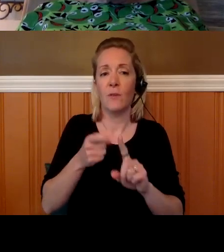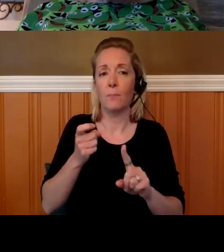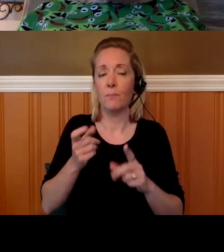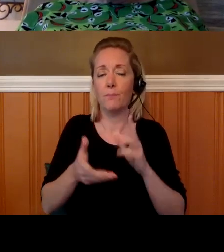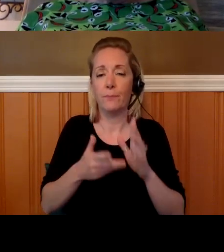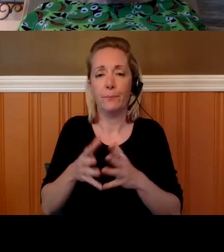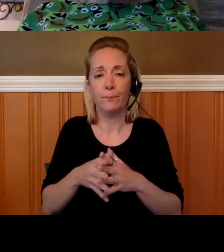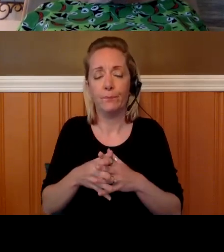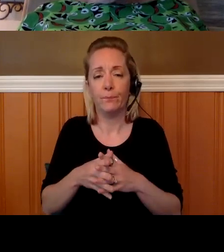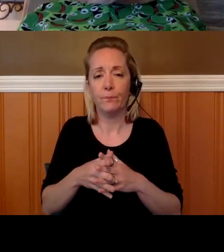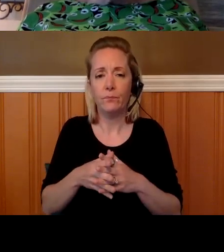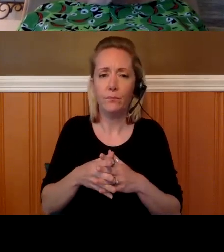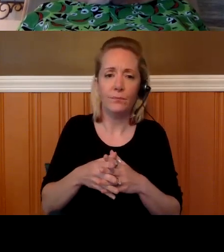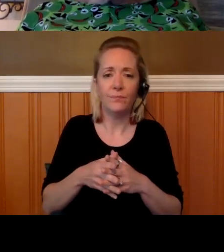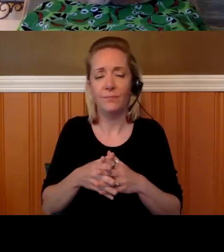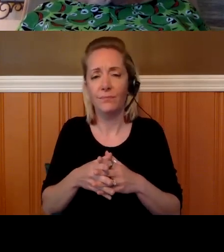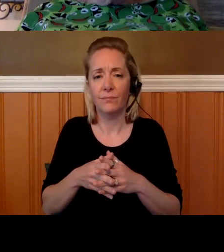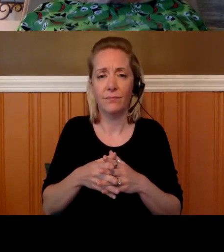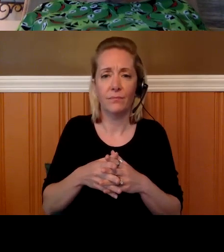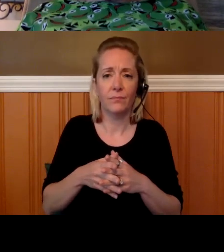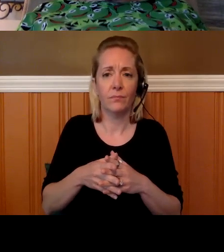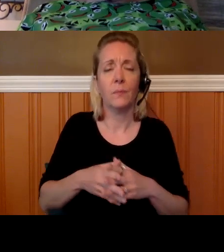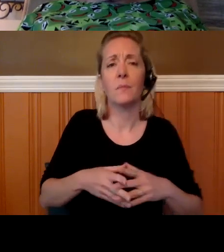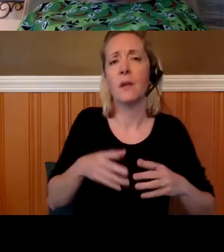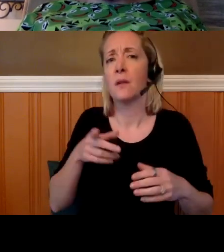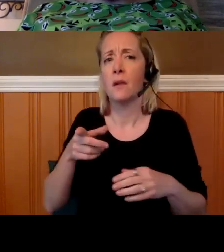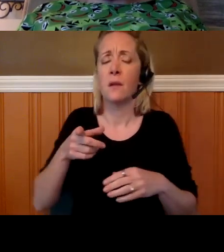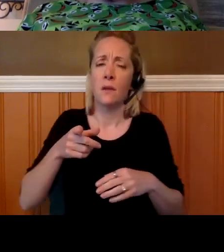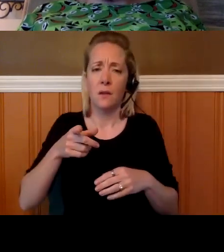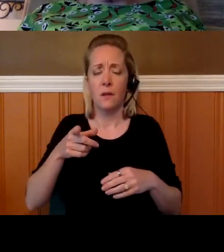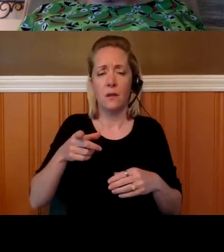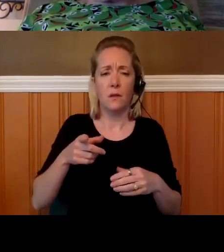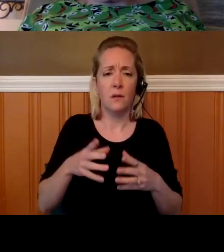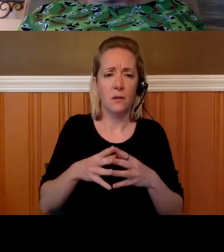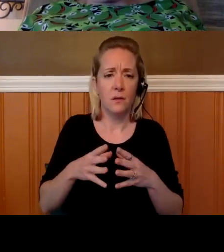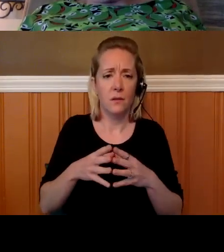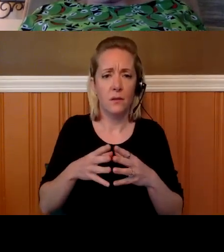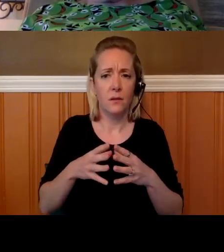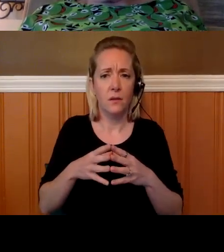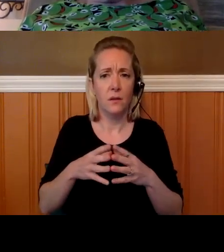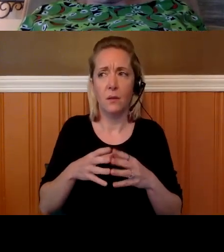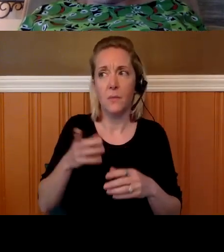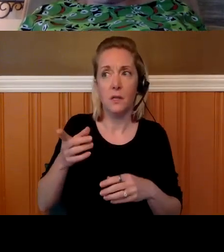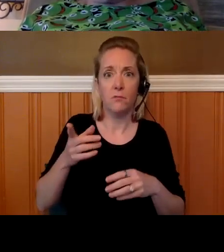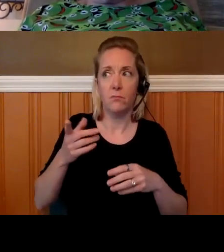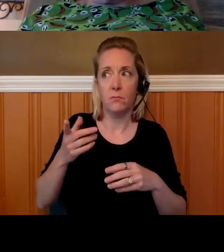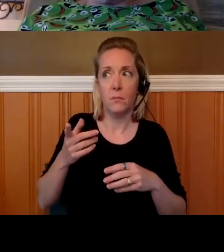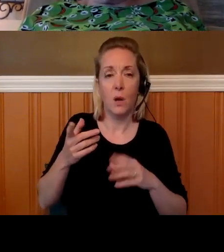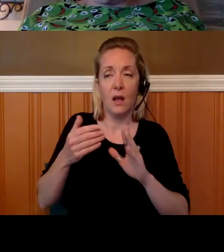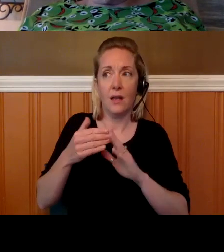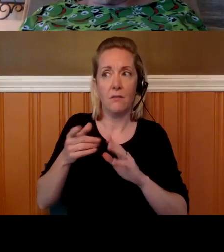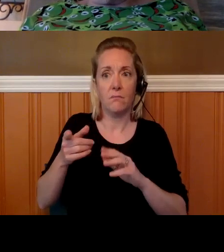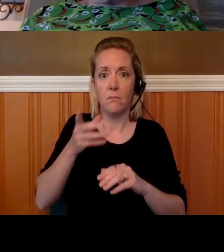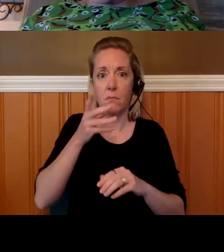But I do think that, I mean, because so she didn't have access to let me go to APH and get stuff, so I